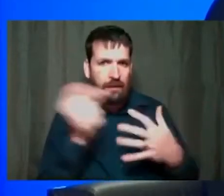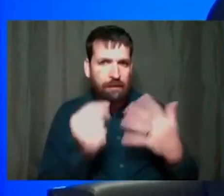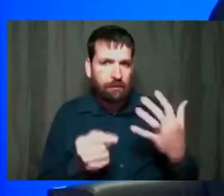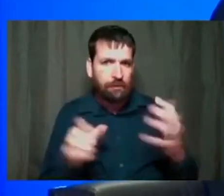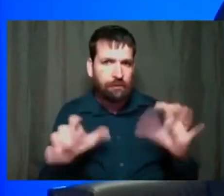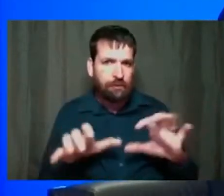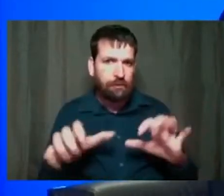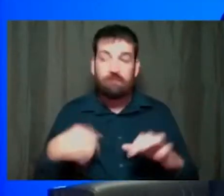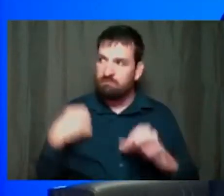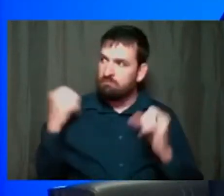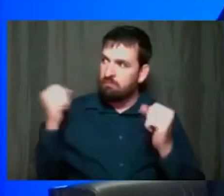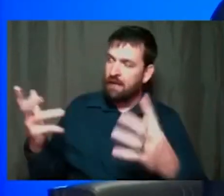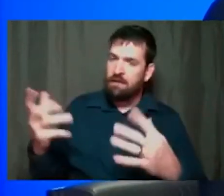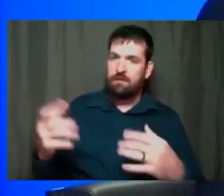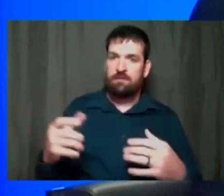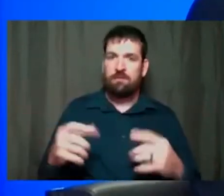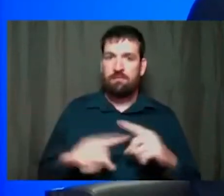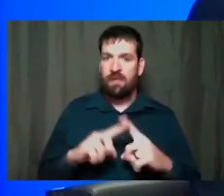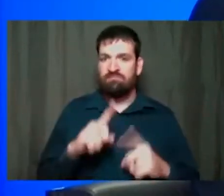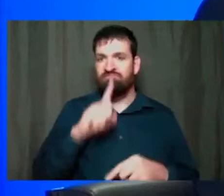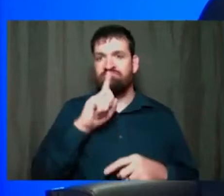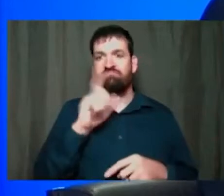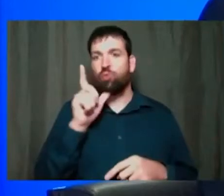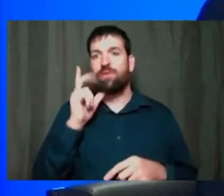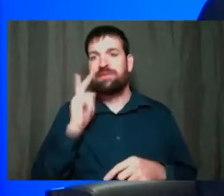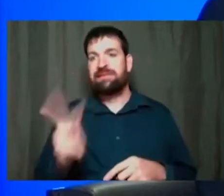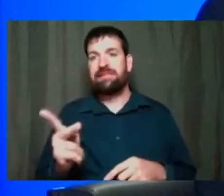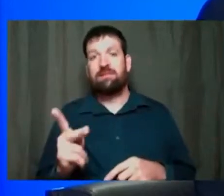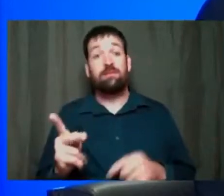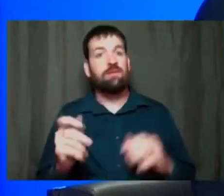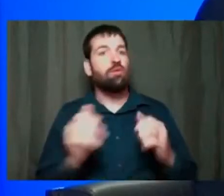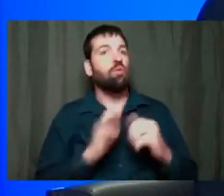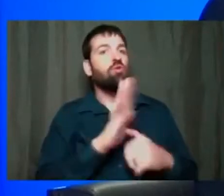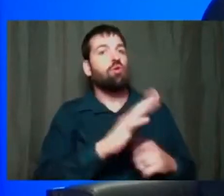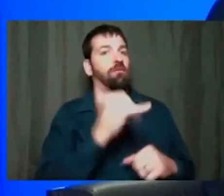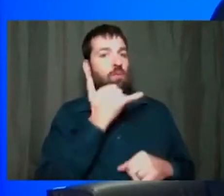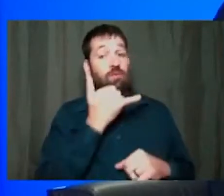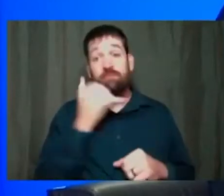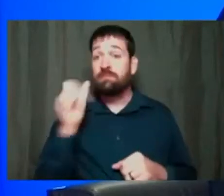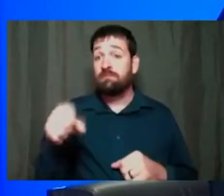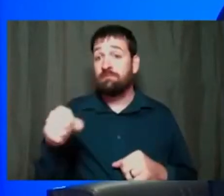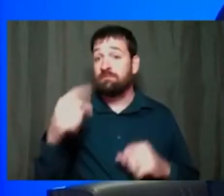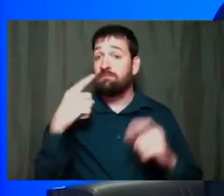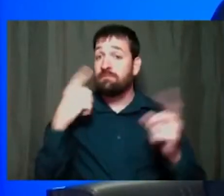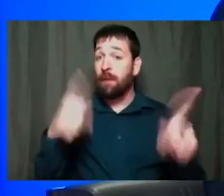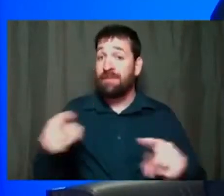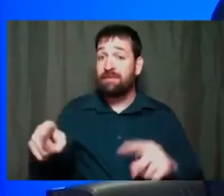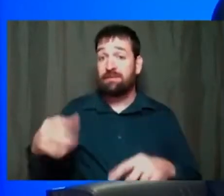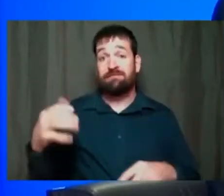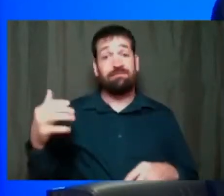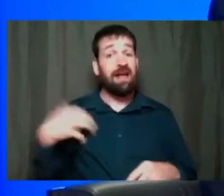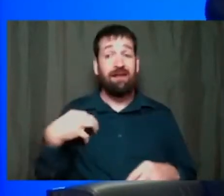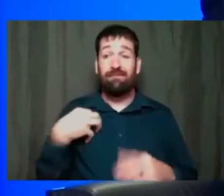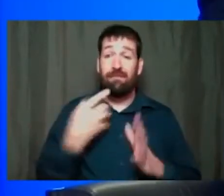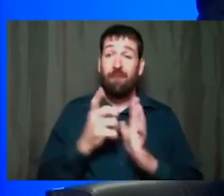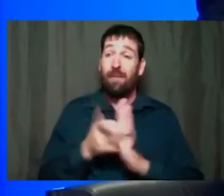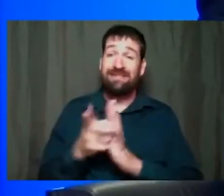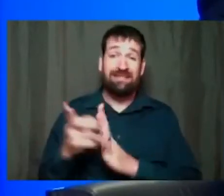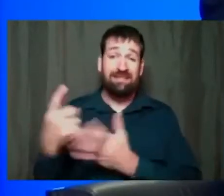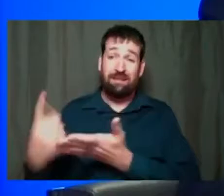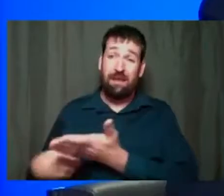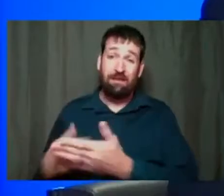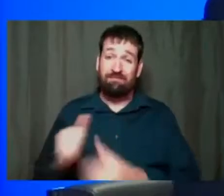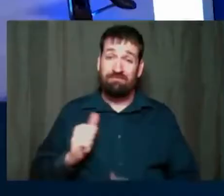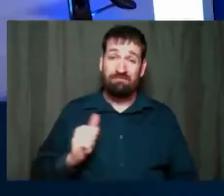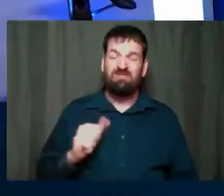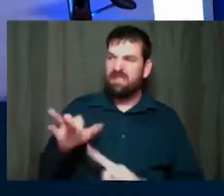was like, you just don't see them. And she's like, well, I see you with your phone. I was like, well, that does happen. Yeah, I have my moments, and it's But Especially to during the Jessica's Chase